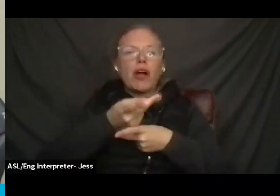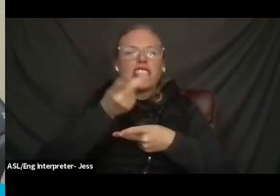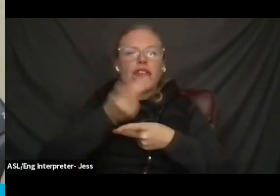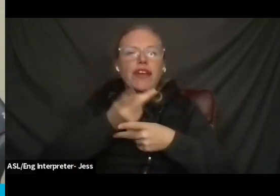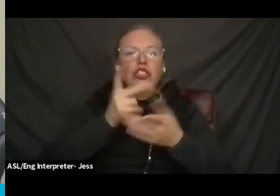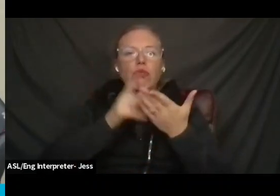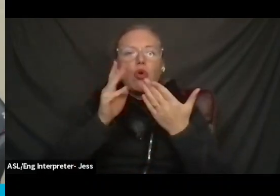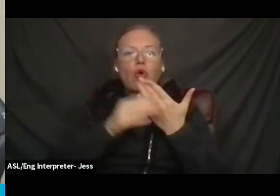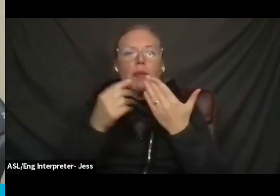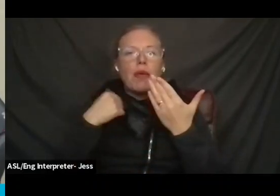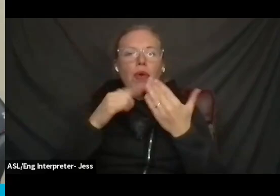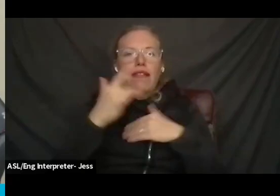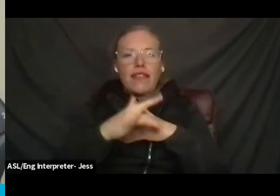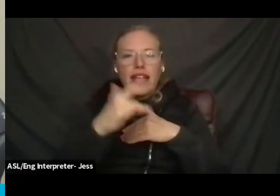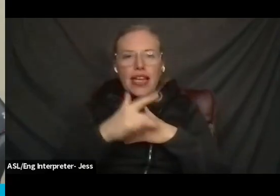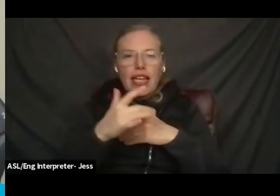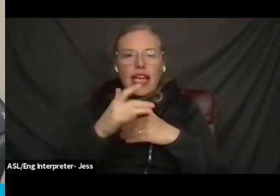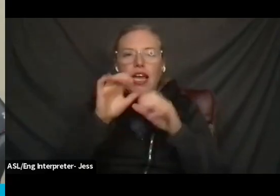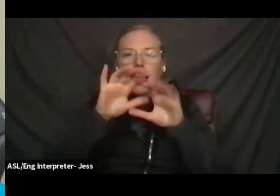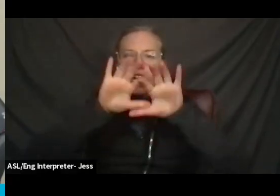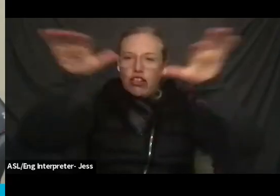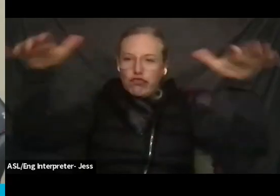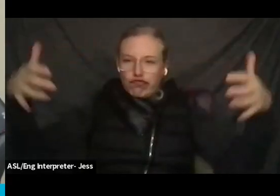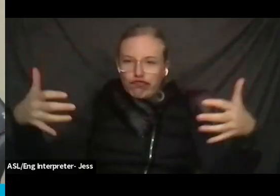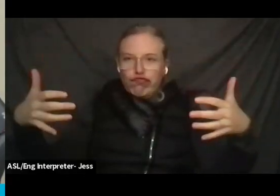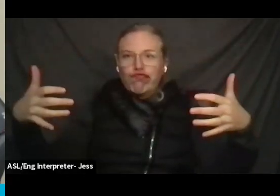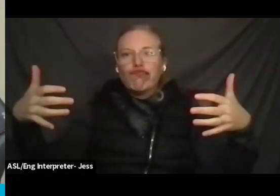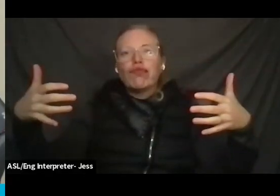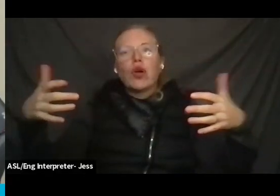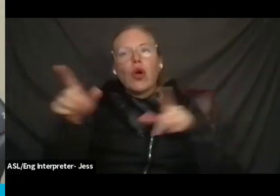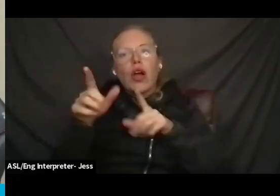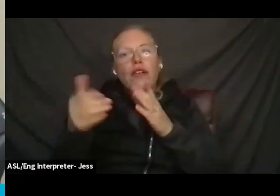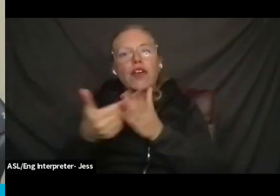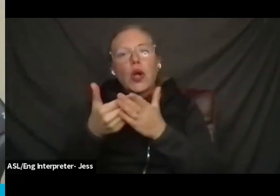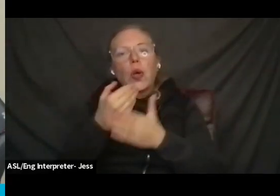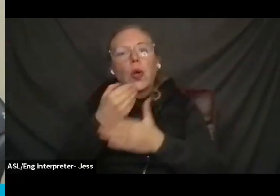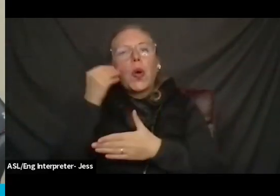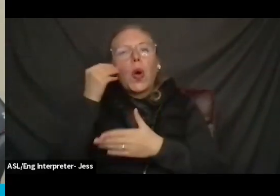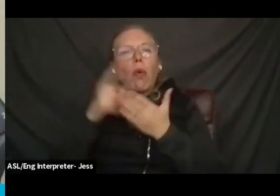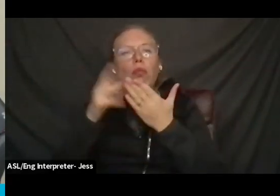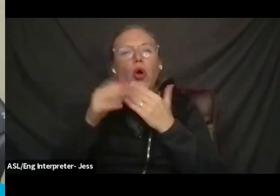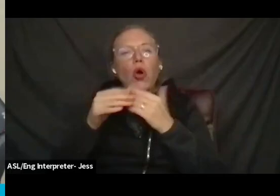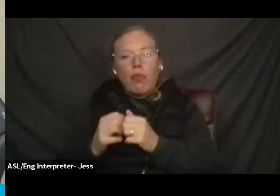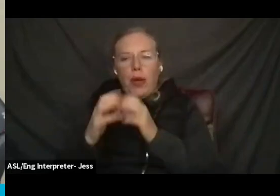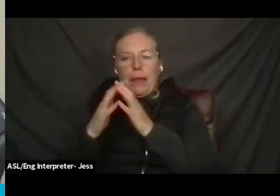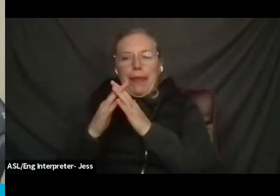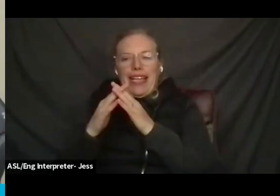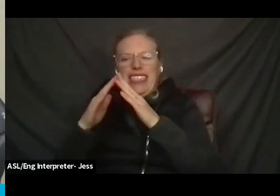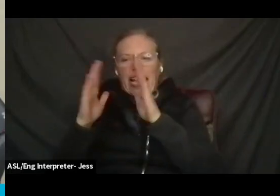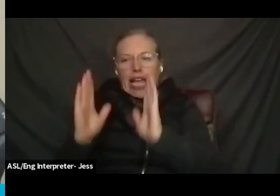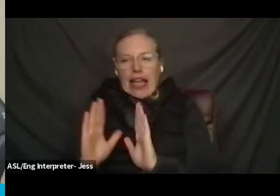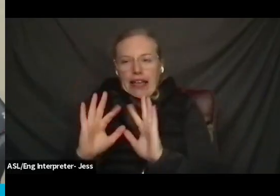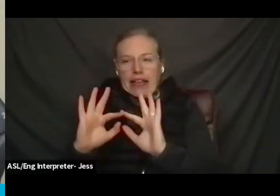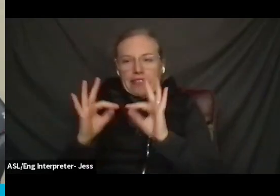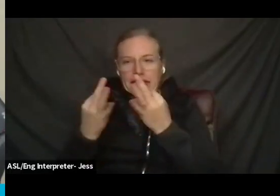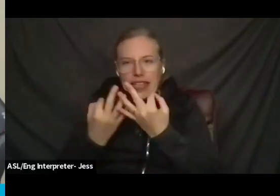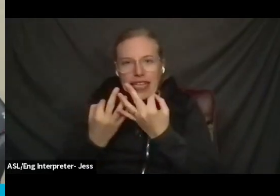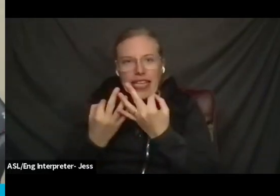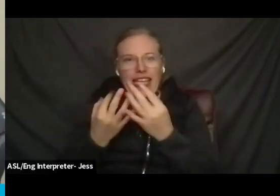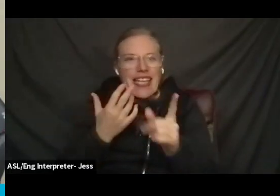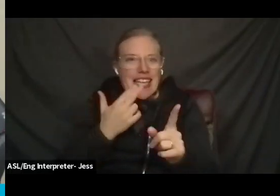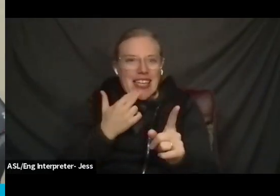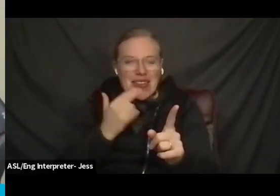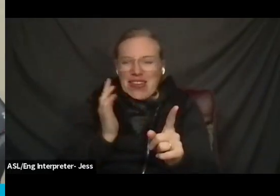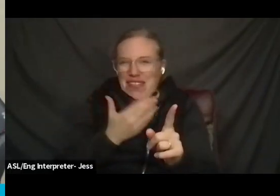that we have under our umbrella. We also have our new home program where we build houses with families. This is a cutie of one of